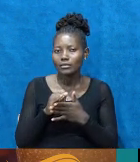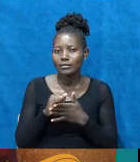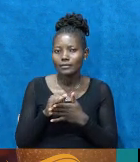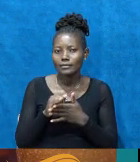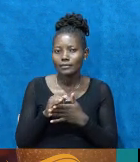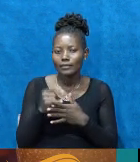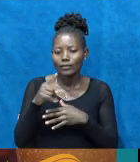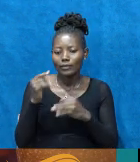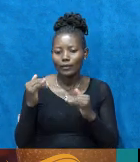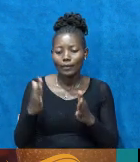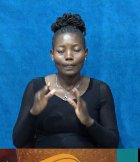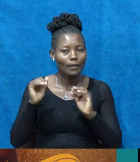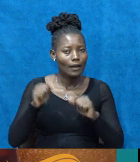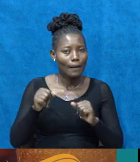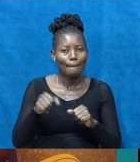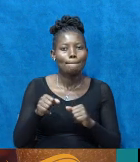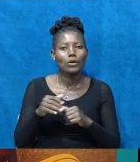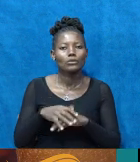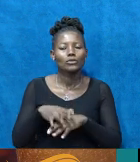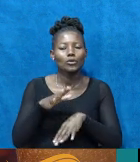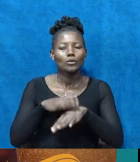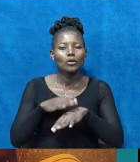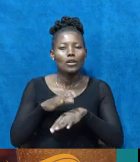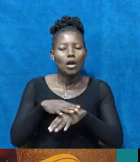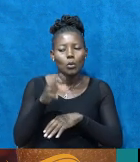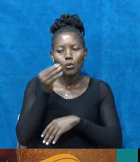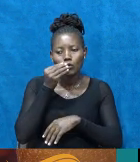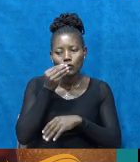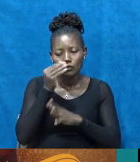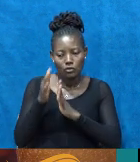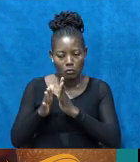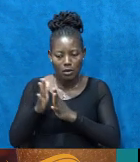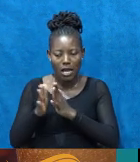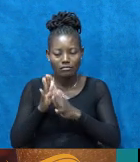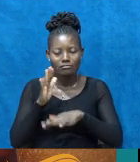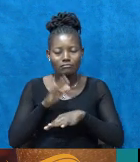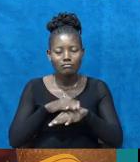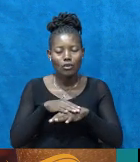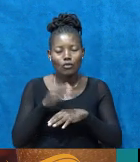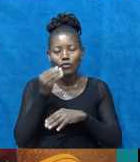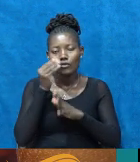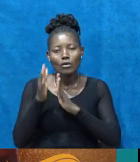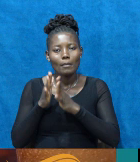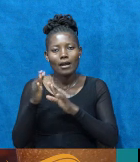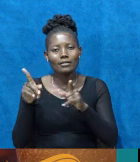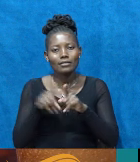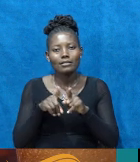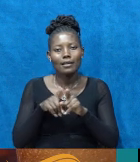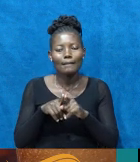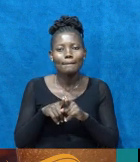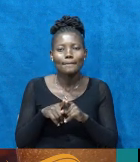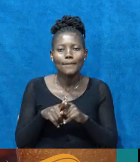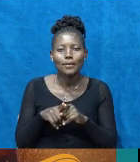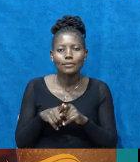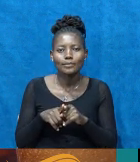One is that you need to ensure that your athlete is able to be on a good kind of dietary plan, a